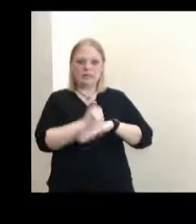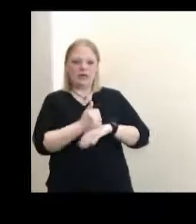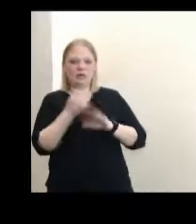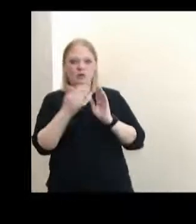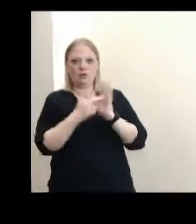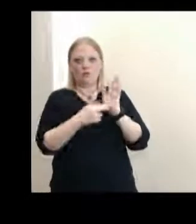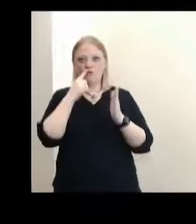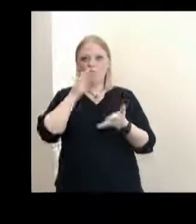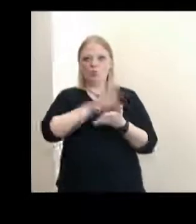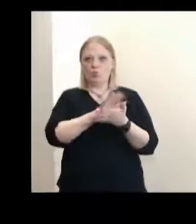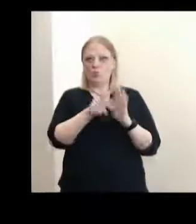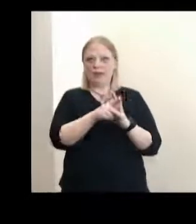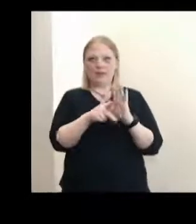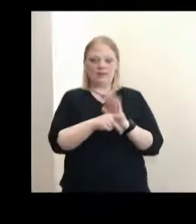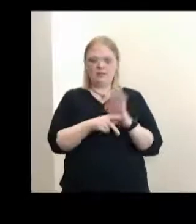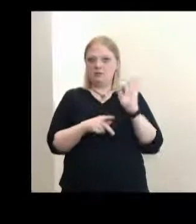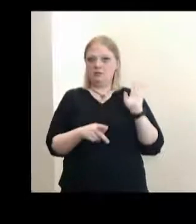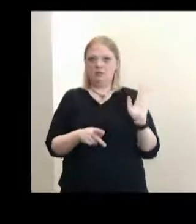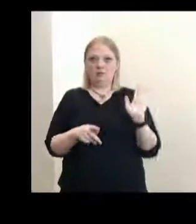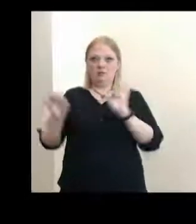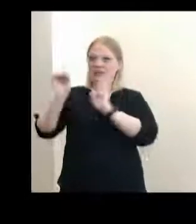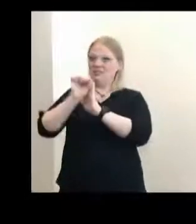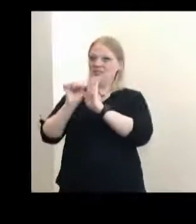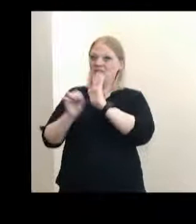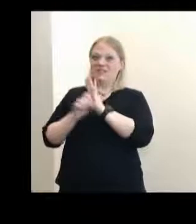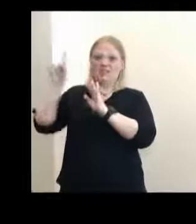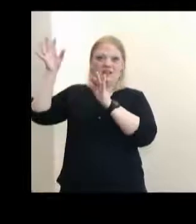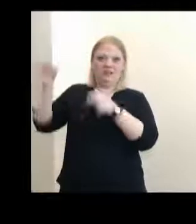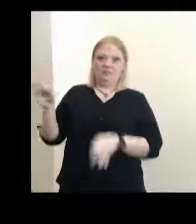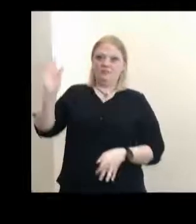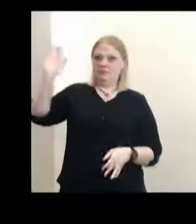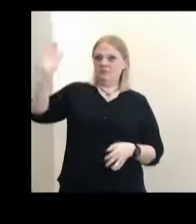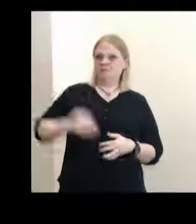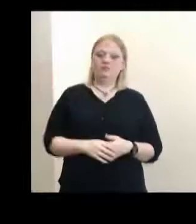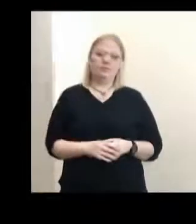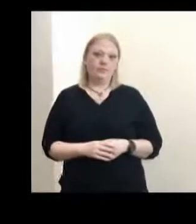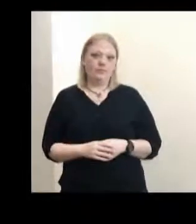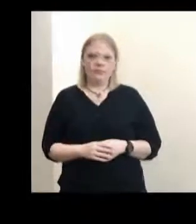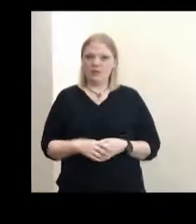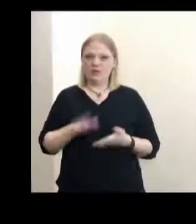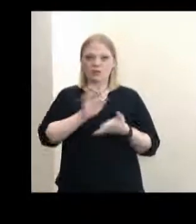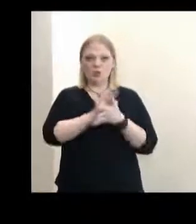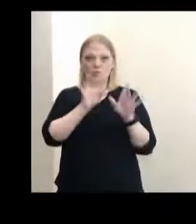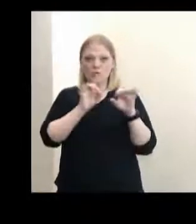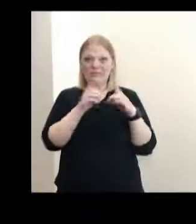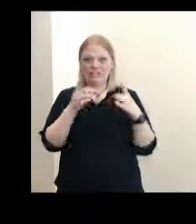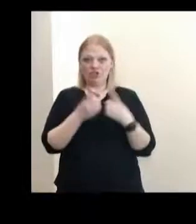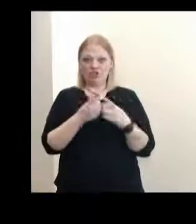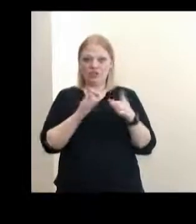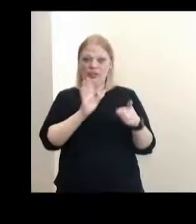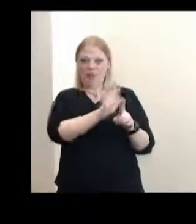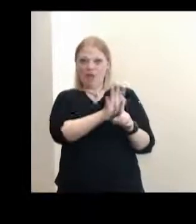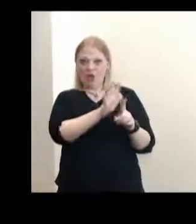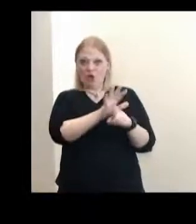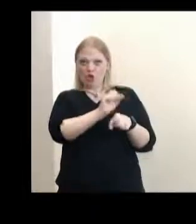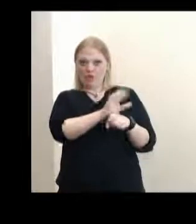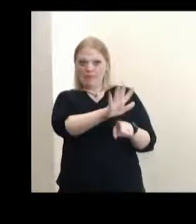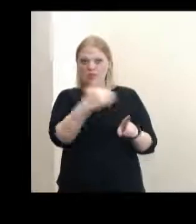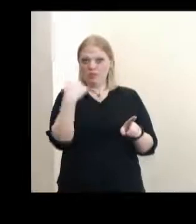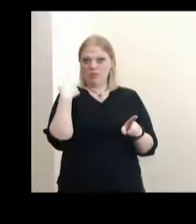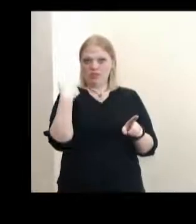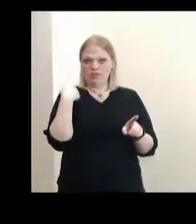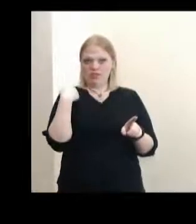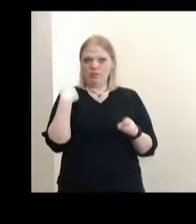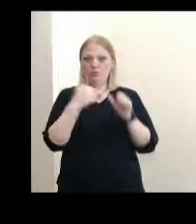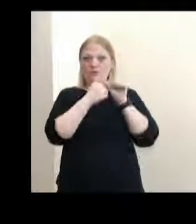school policies. Remember, that is left up to the state health department. So school districts, their job, they're responsible for